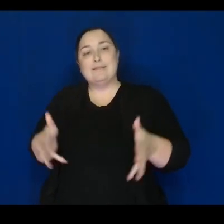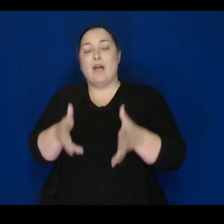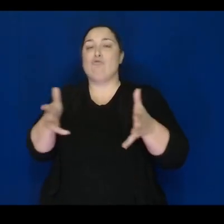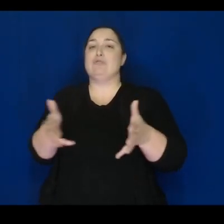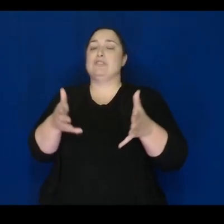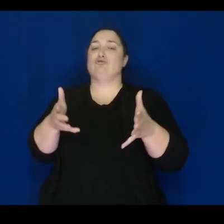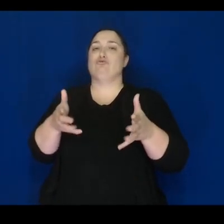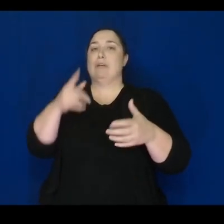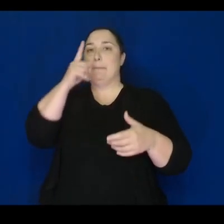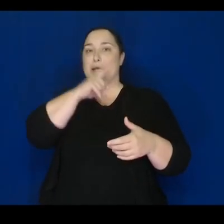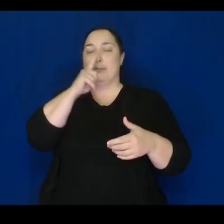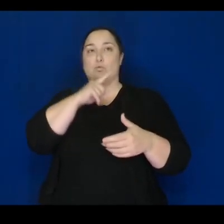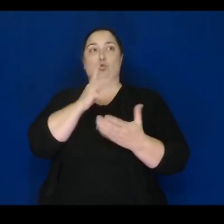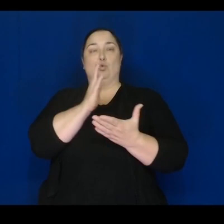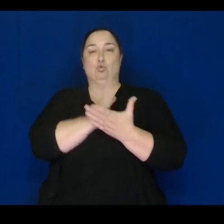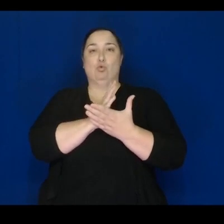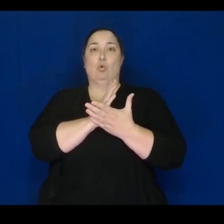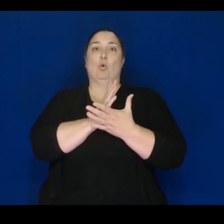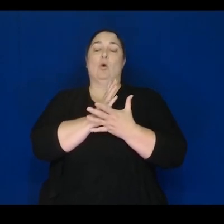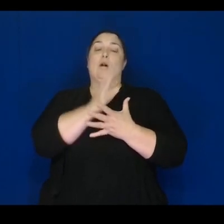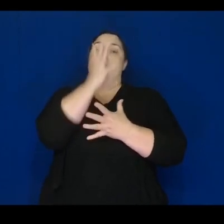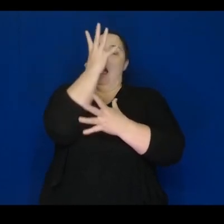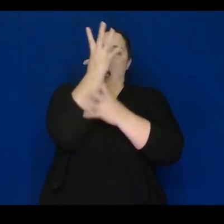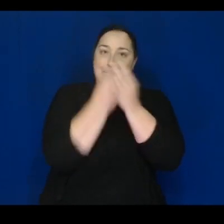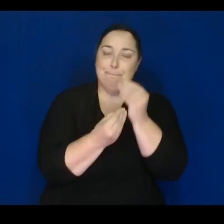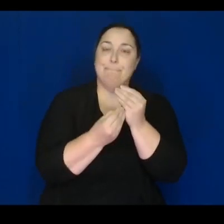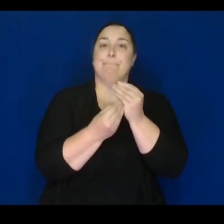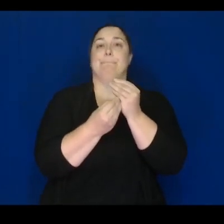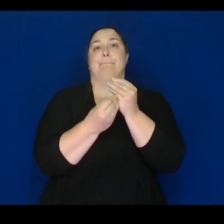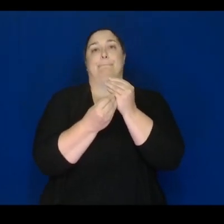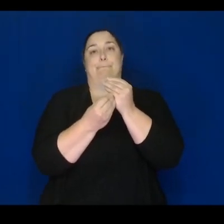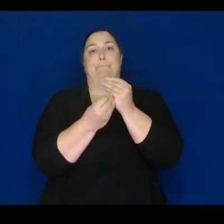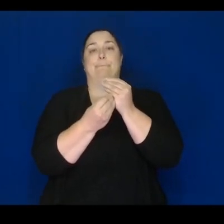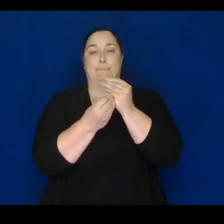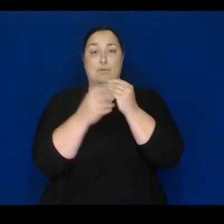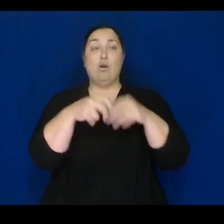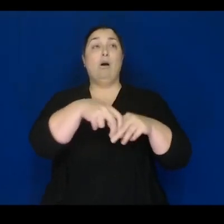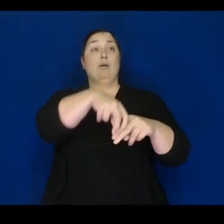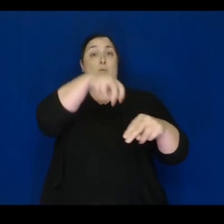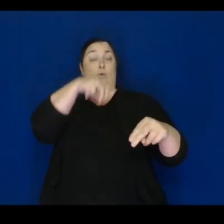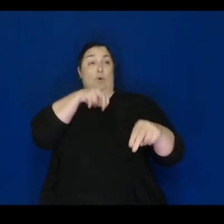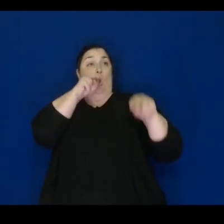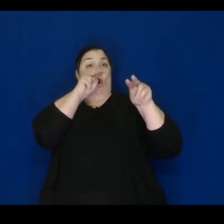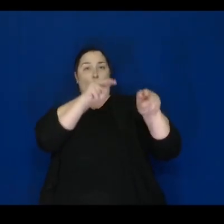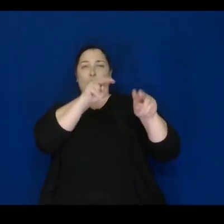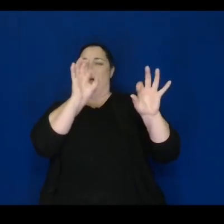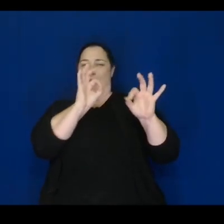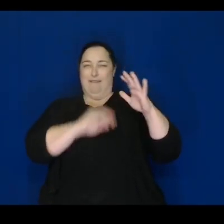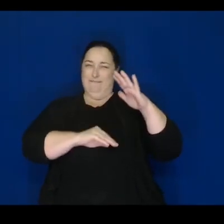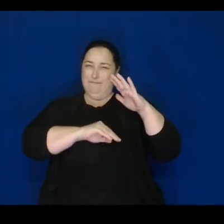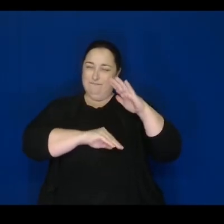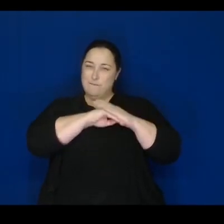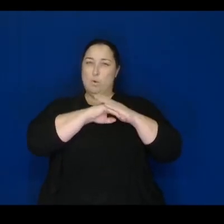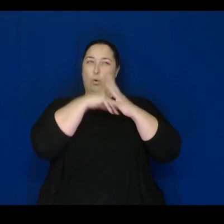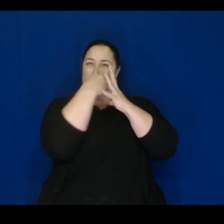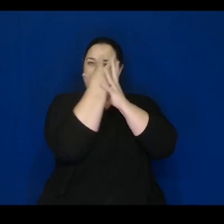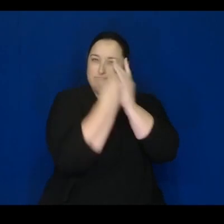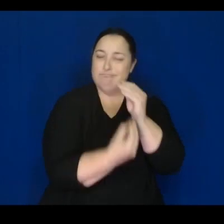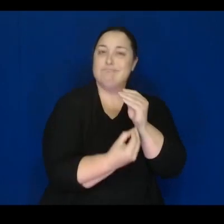audiences to really immerse themselves into the gallery spaces and really immerse themselves into how we see the world.